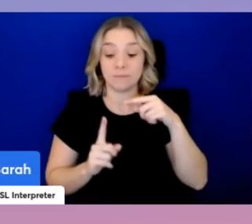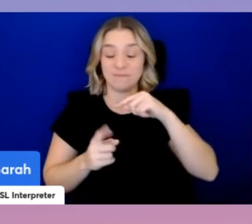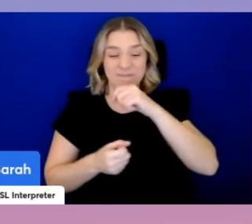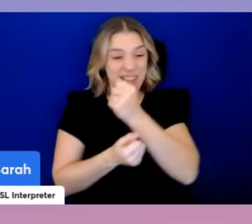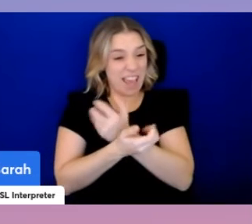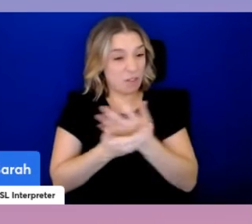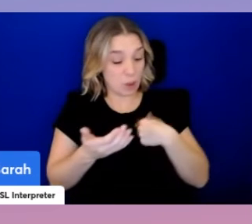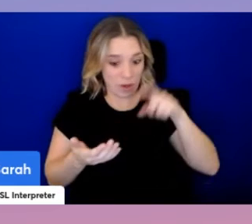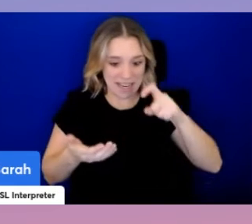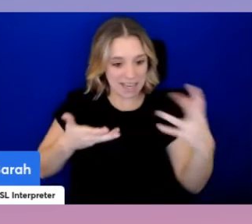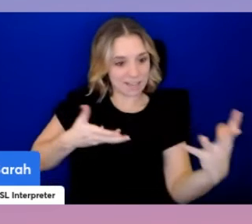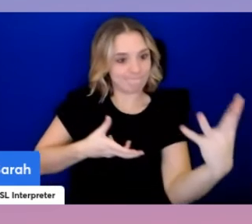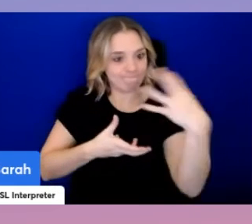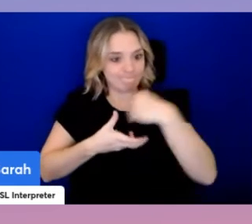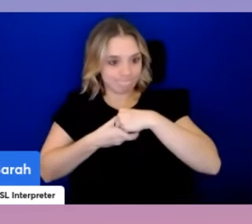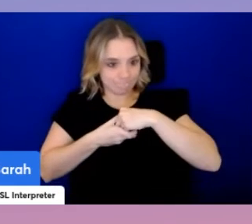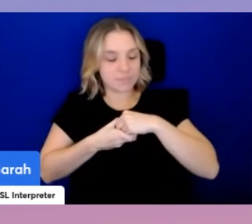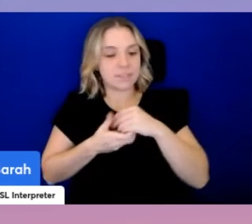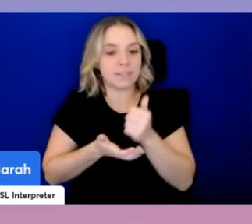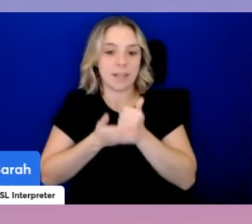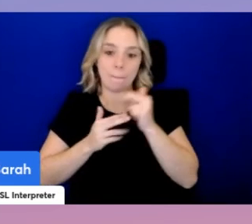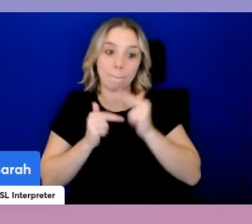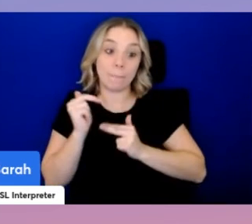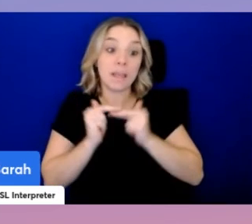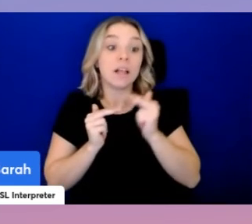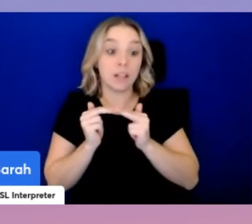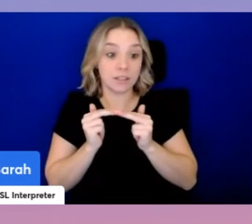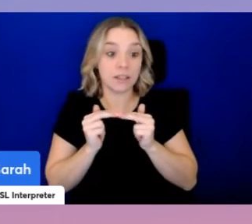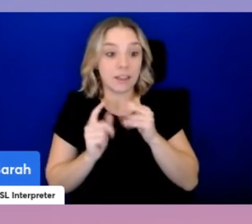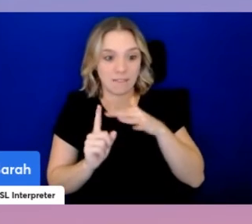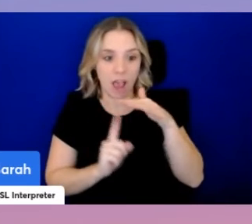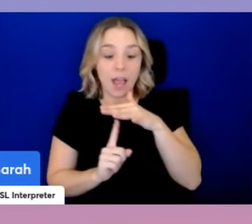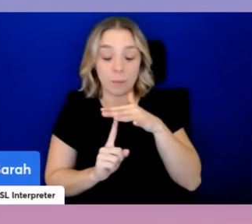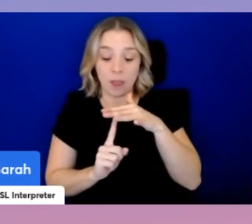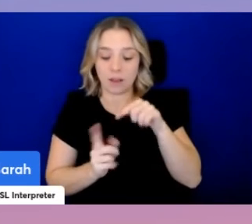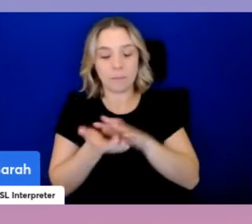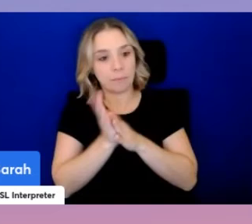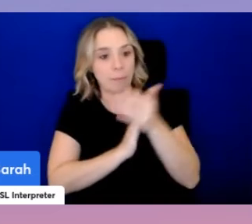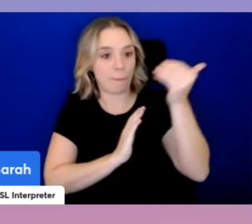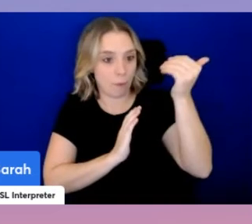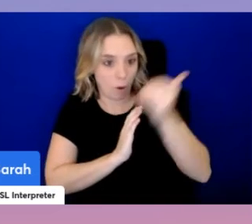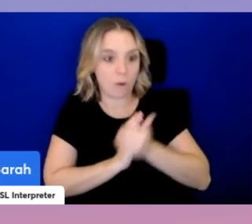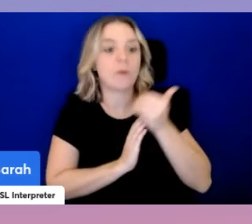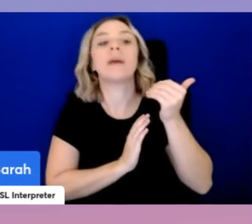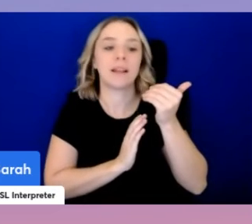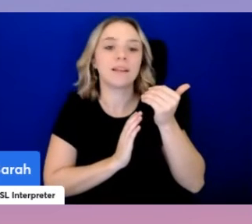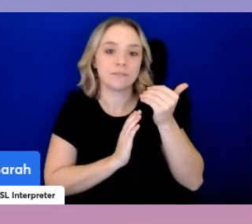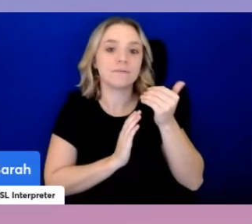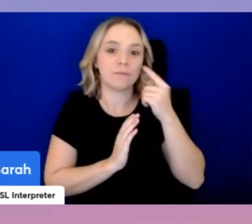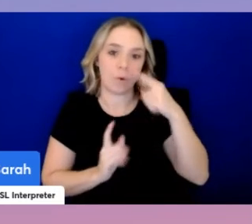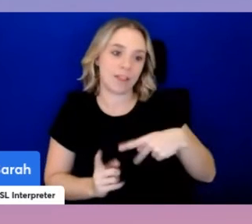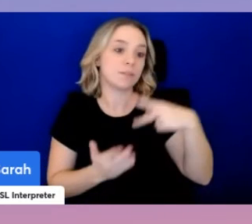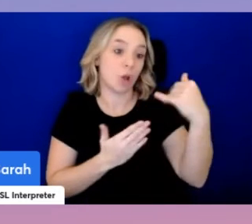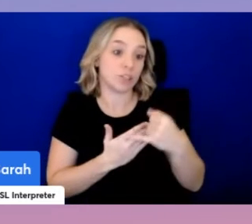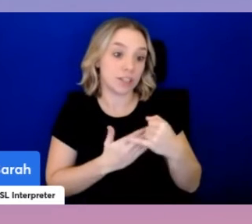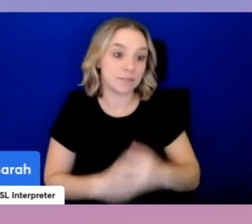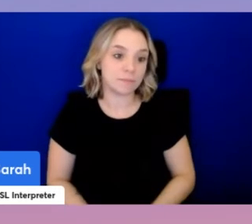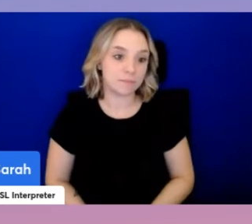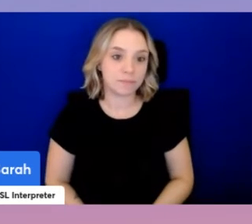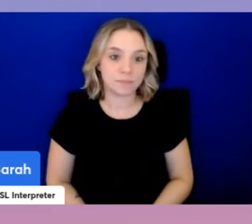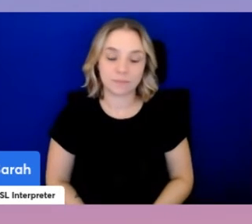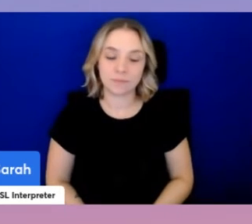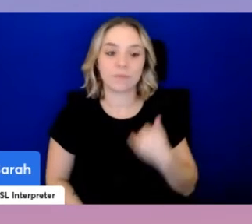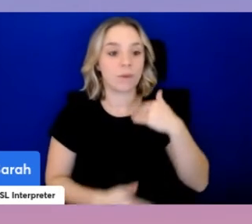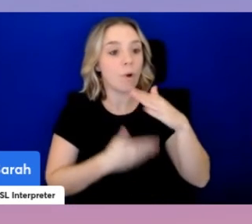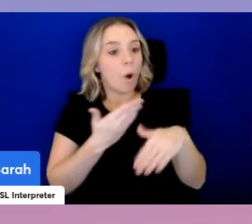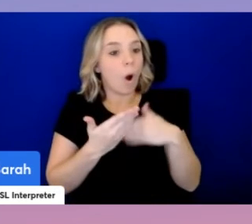need to build this environment and automate it in just this project, right? We have all the